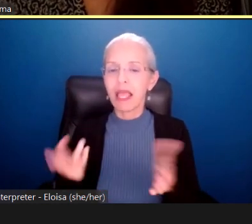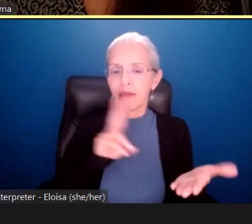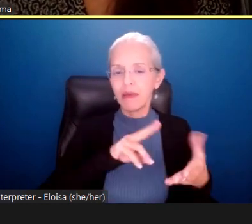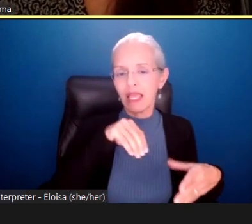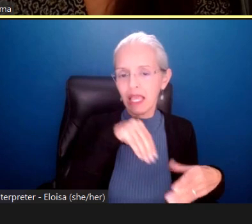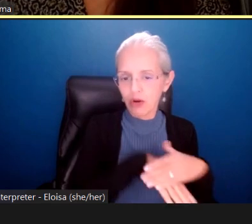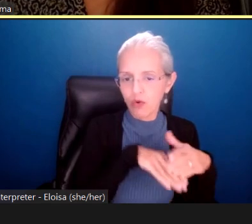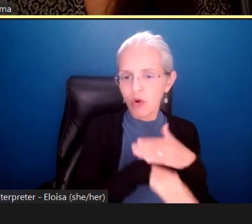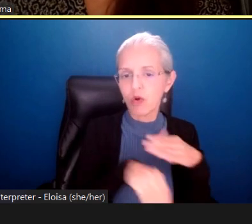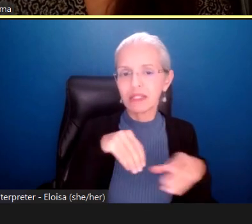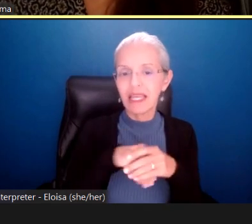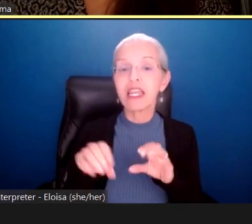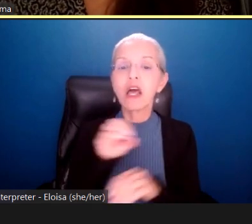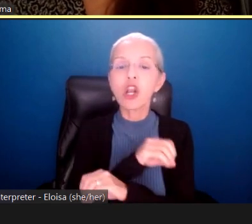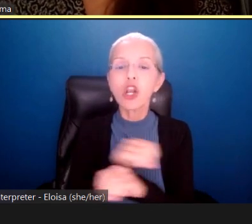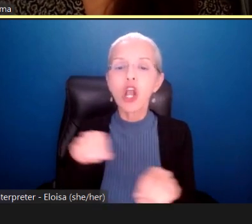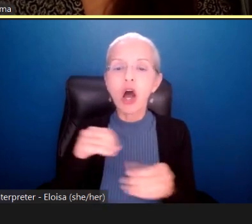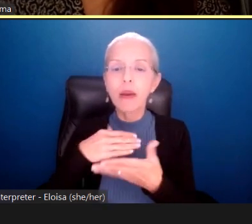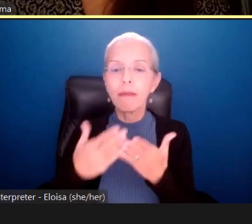C.